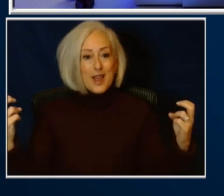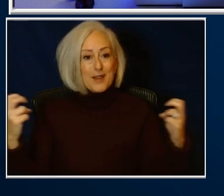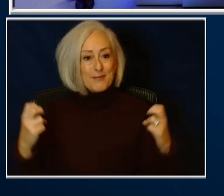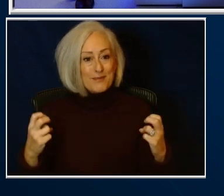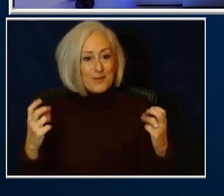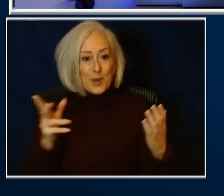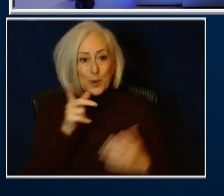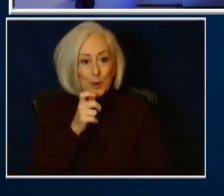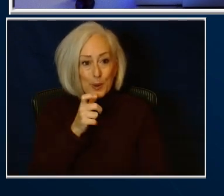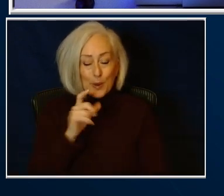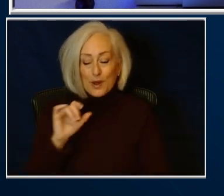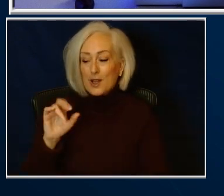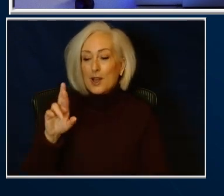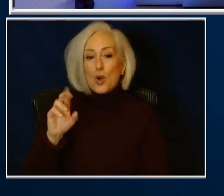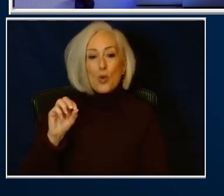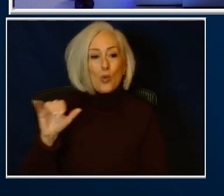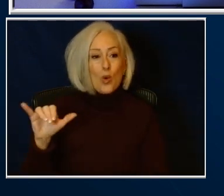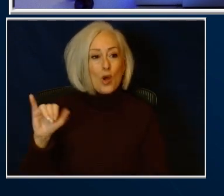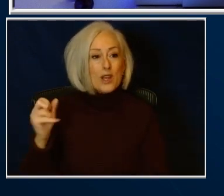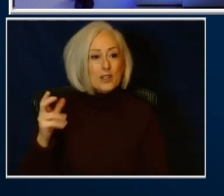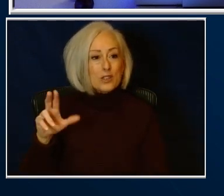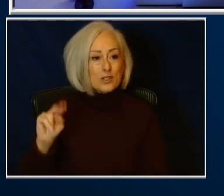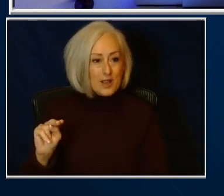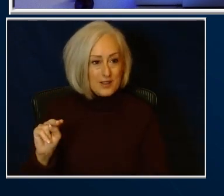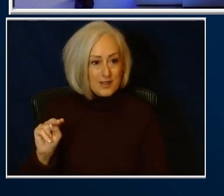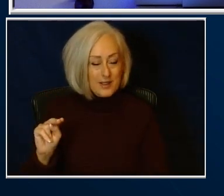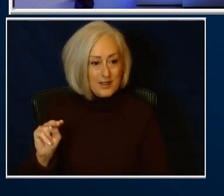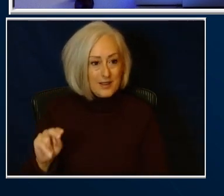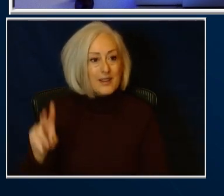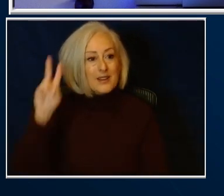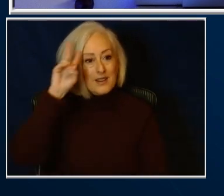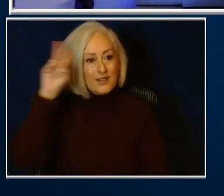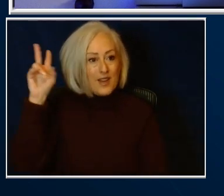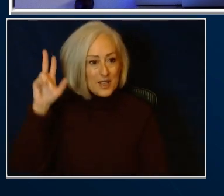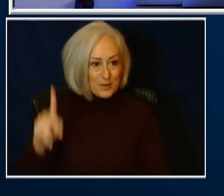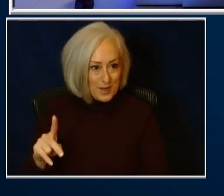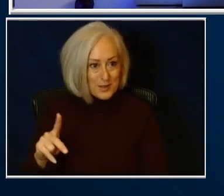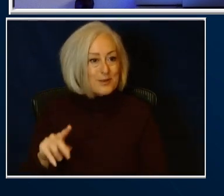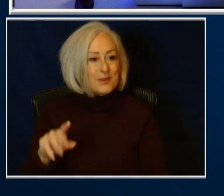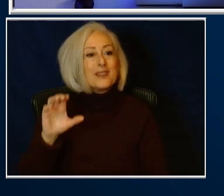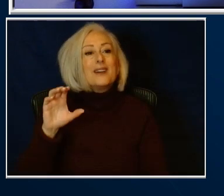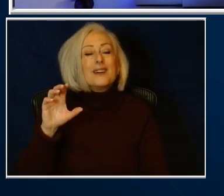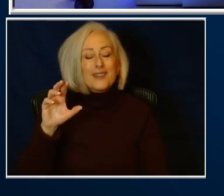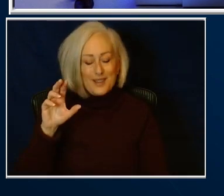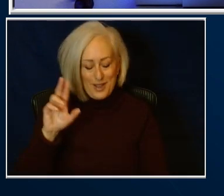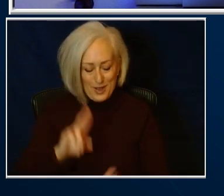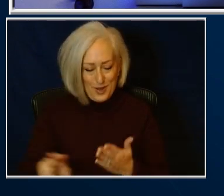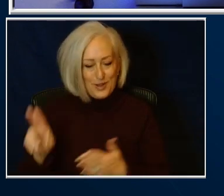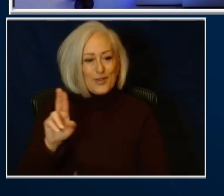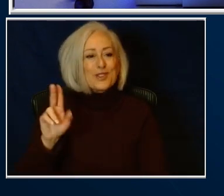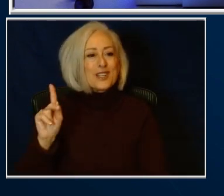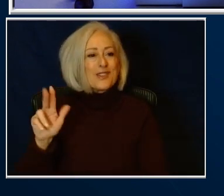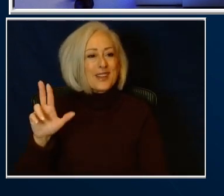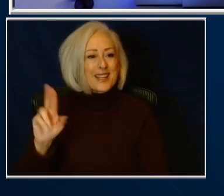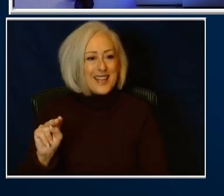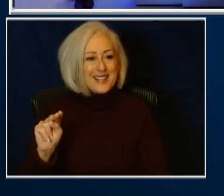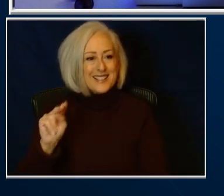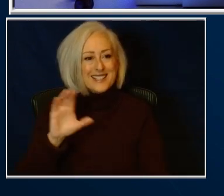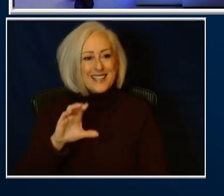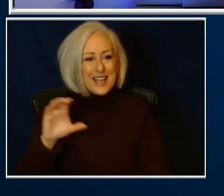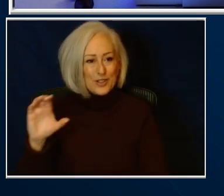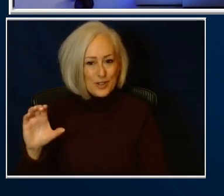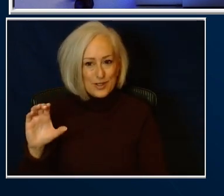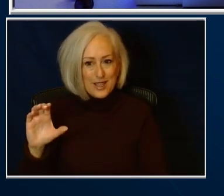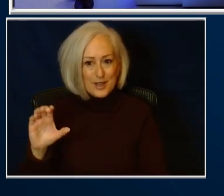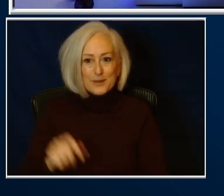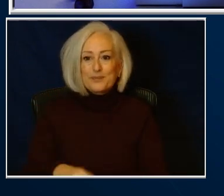Jensen, Vice Chancellor and Director at the University of Kansas Cancer Center. Welcome back, sir. And Dr. Ronald Chen, Chair of Radiation